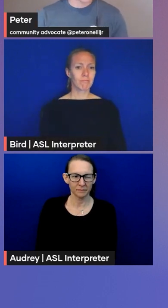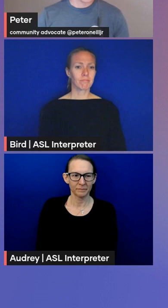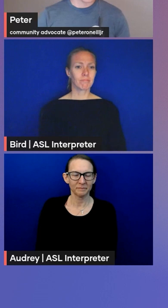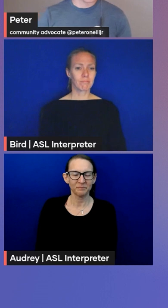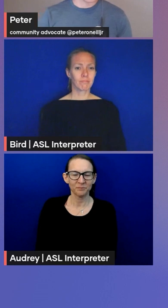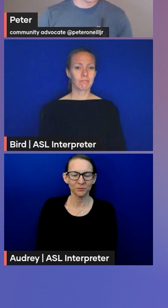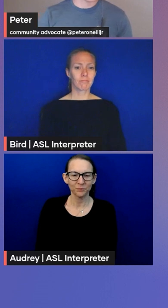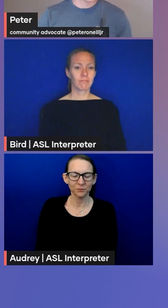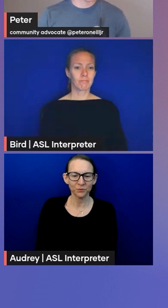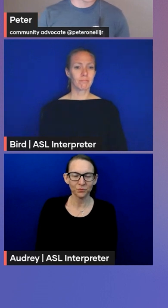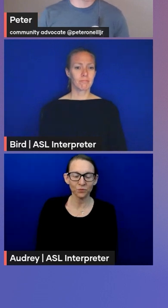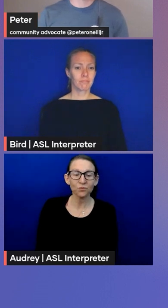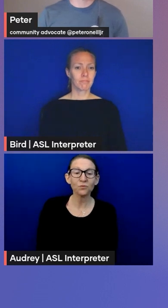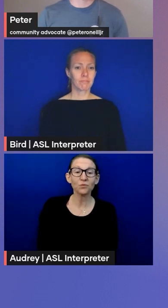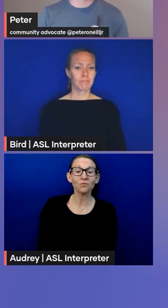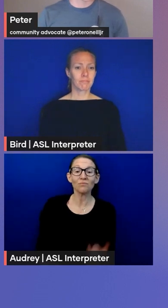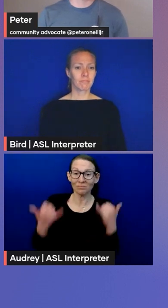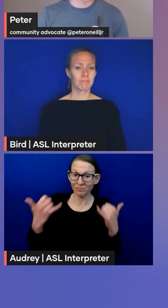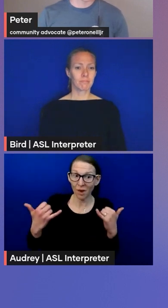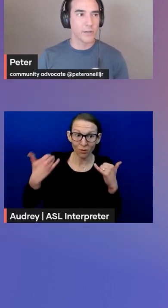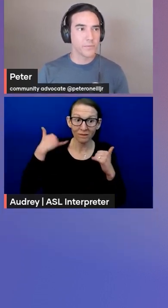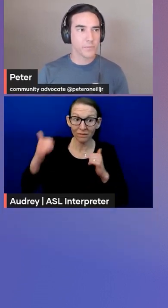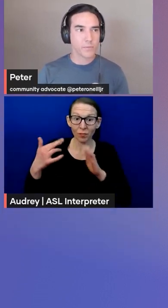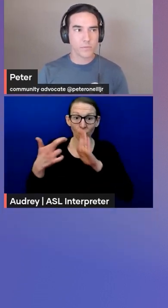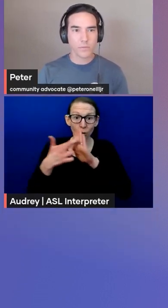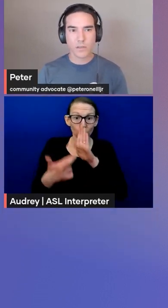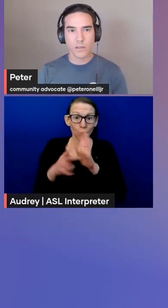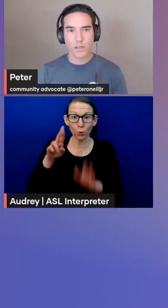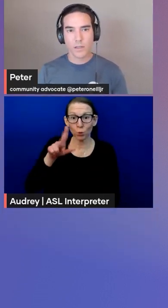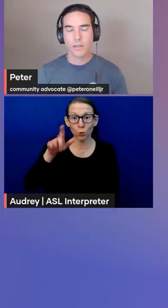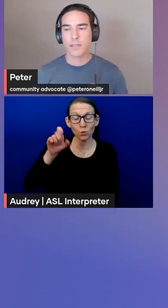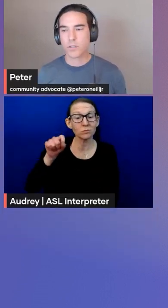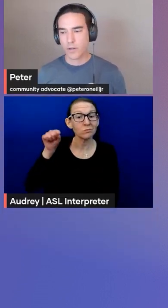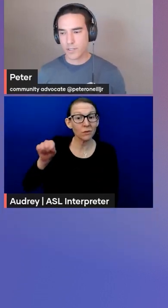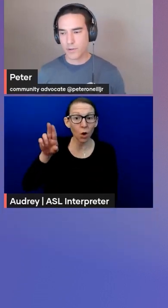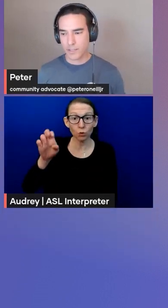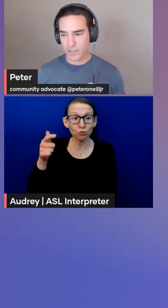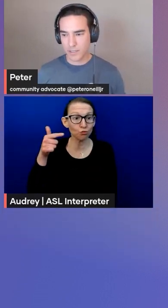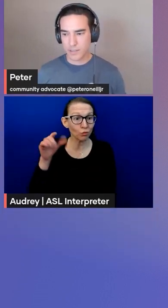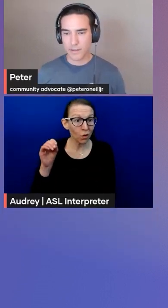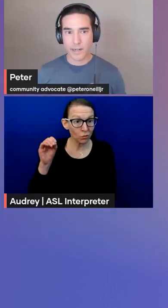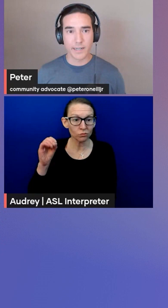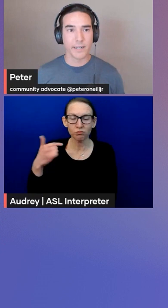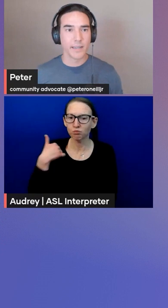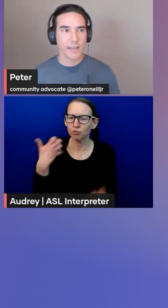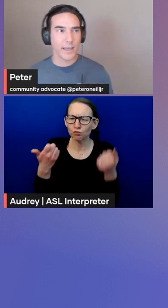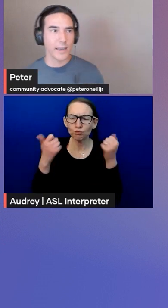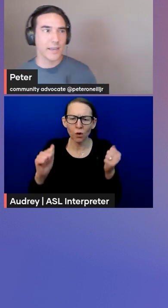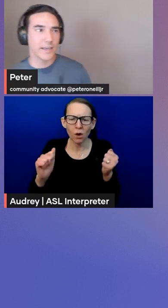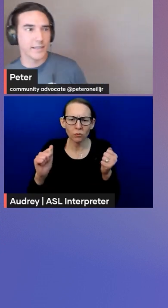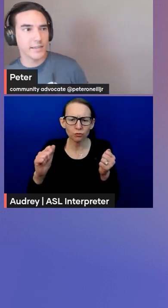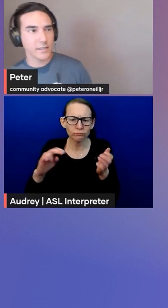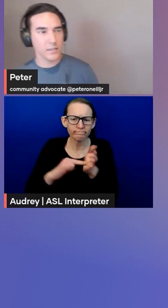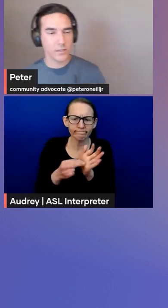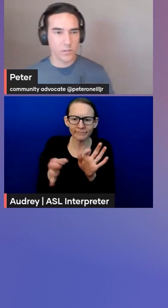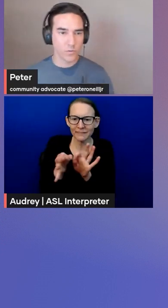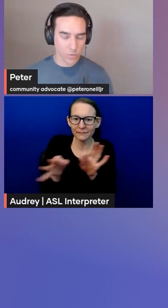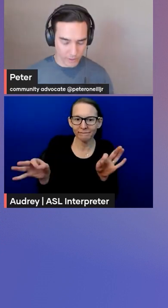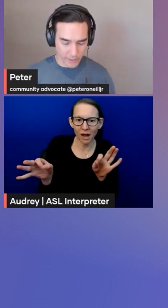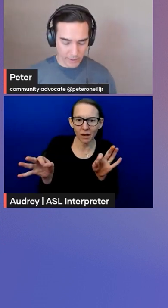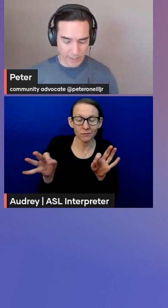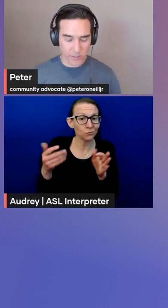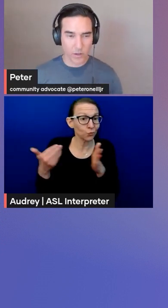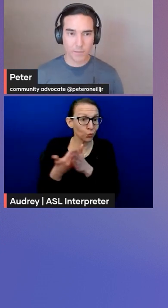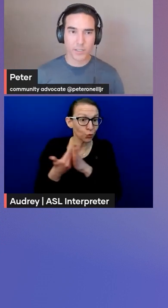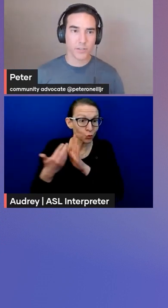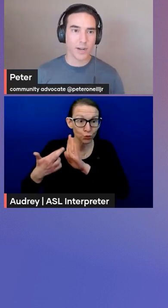So now that we have this rules.rego, let's try to actually define a new rule